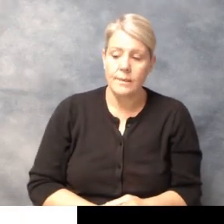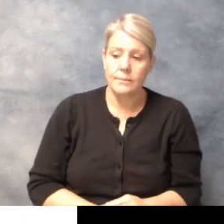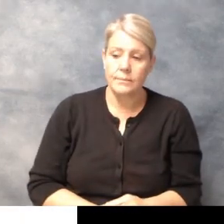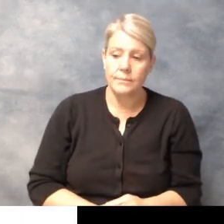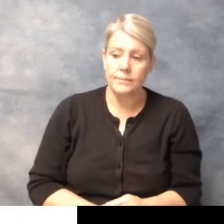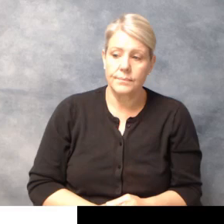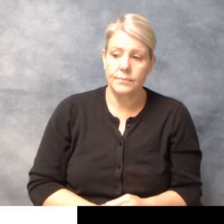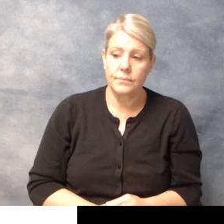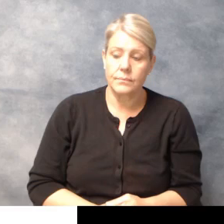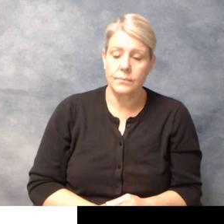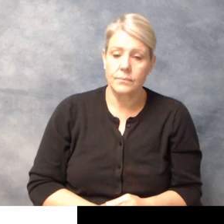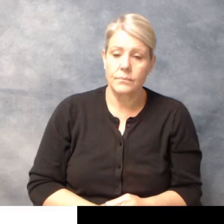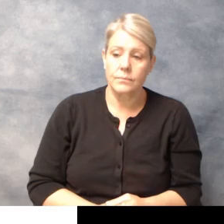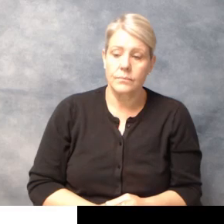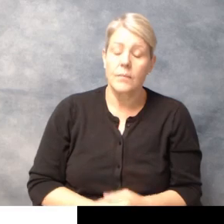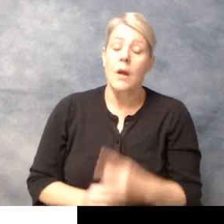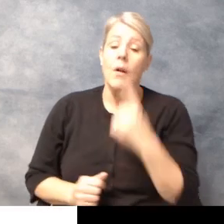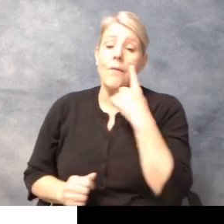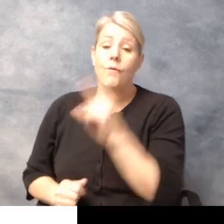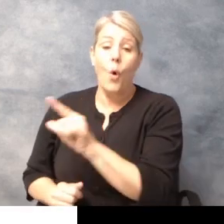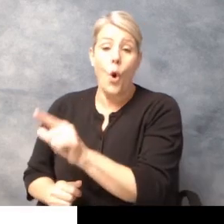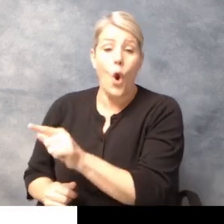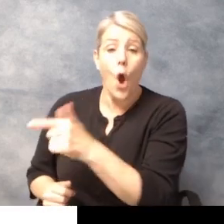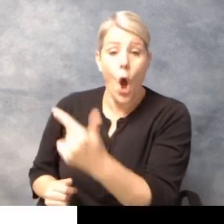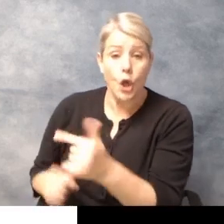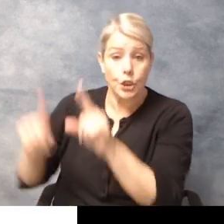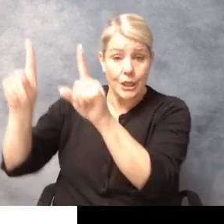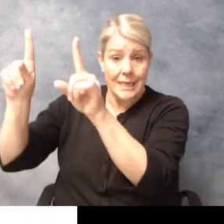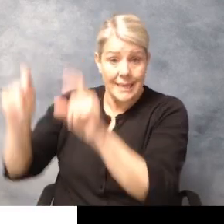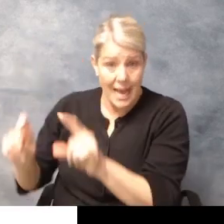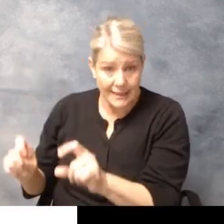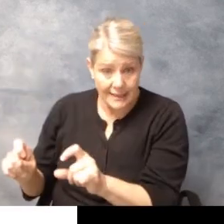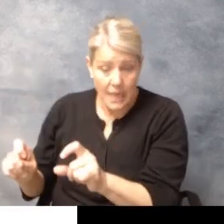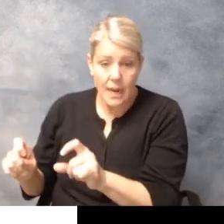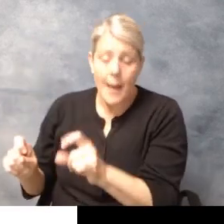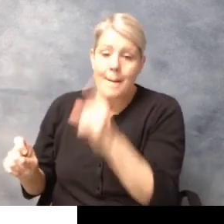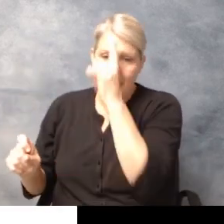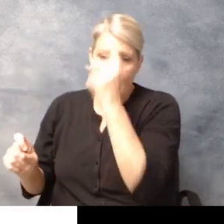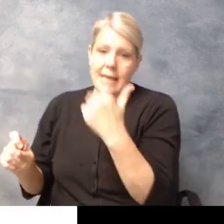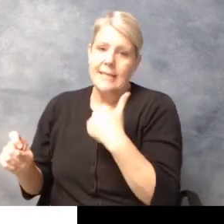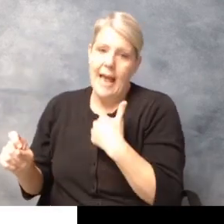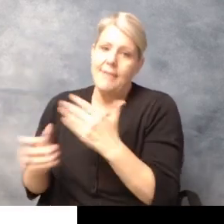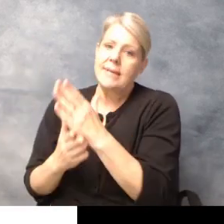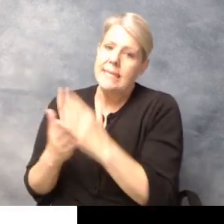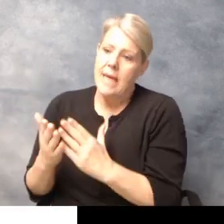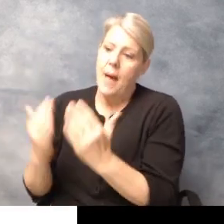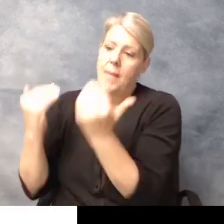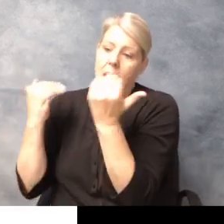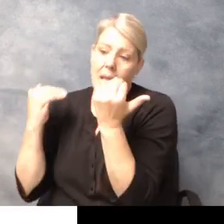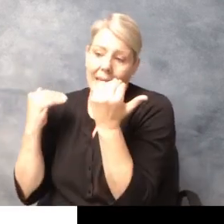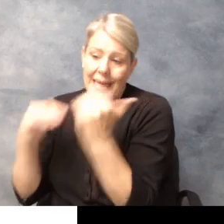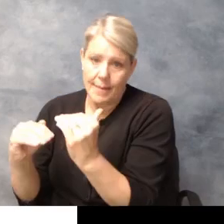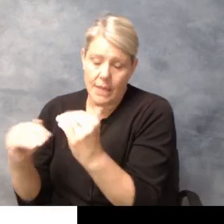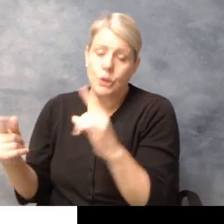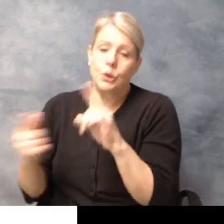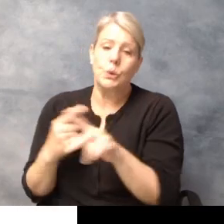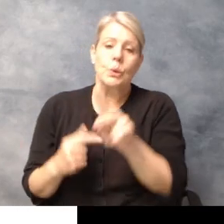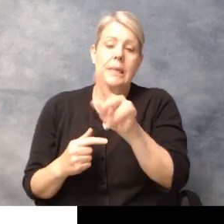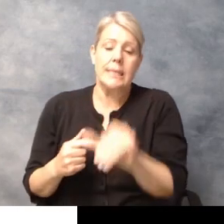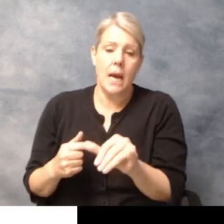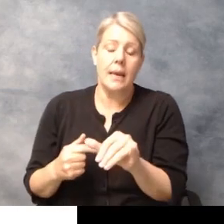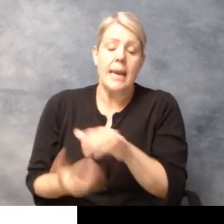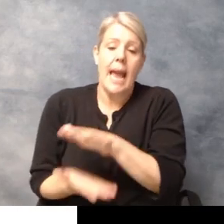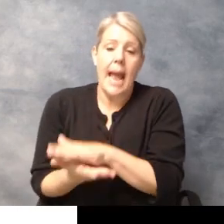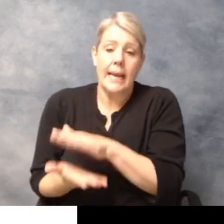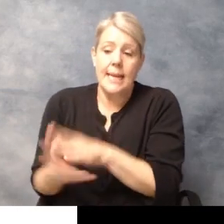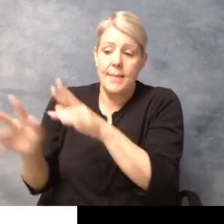As an alternate assessment target represents limits to a selected Kentucky academic standard.